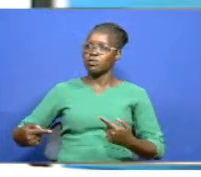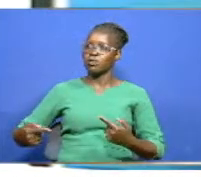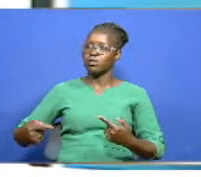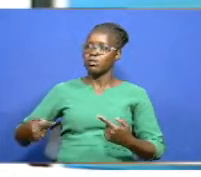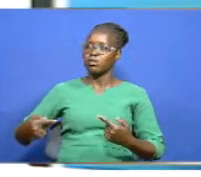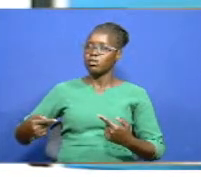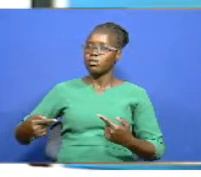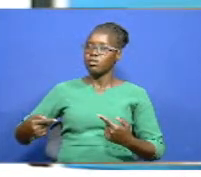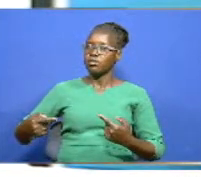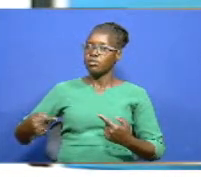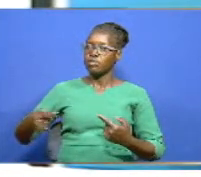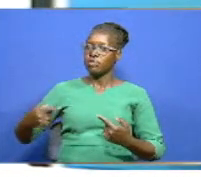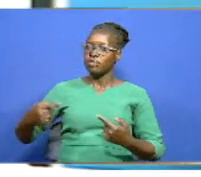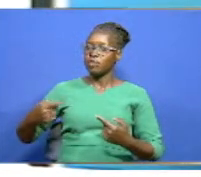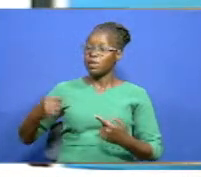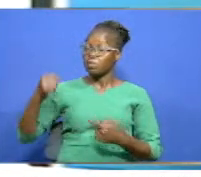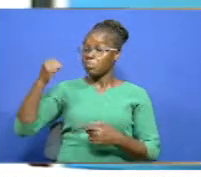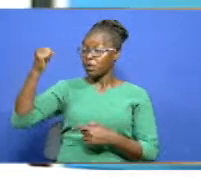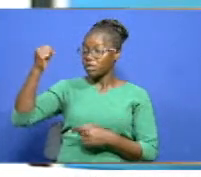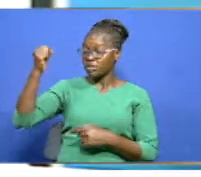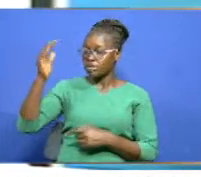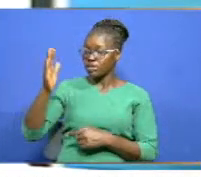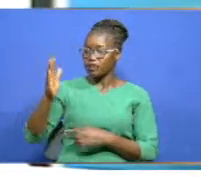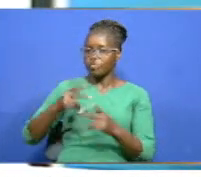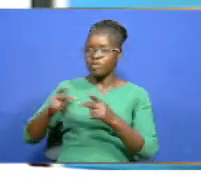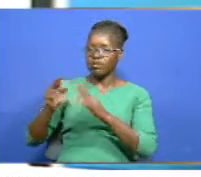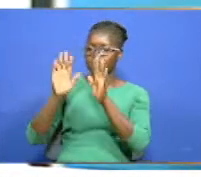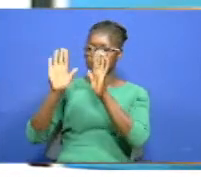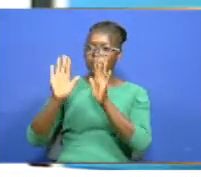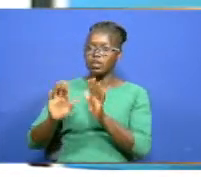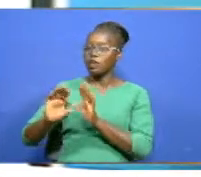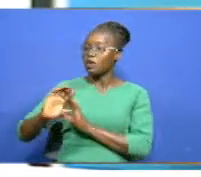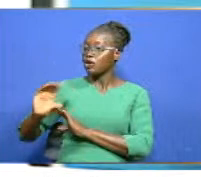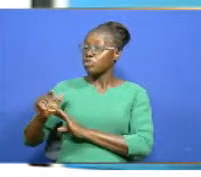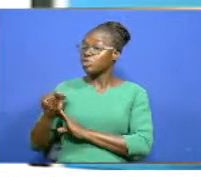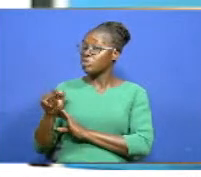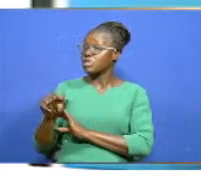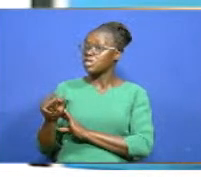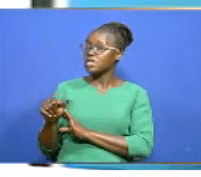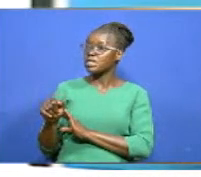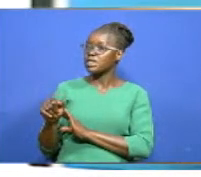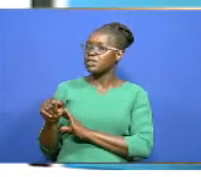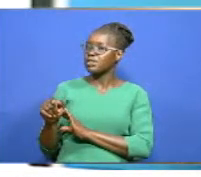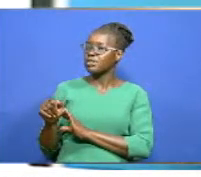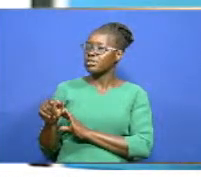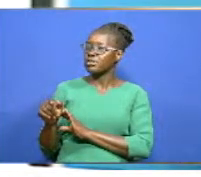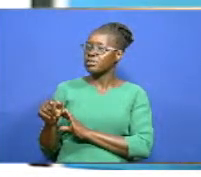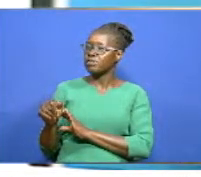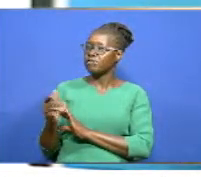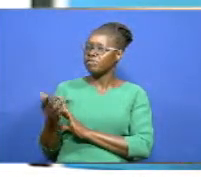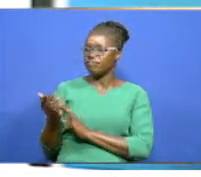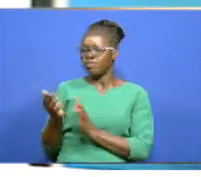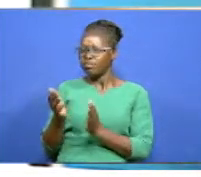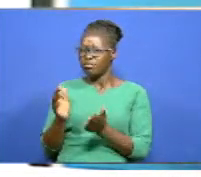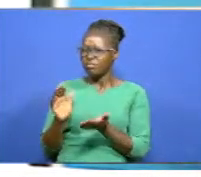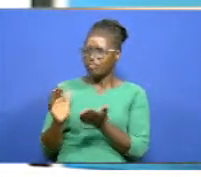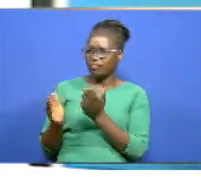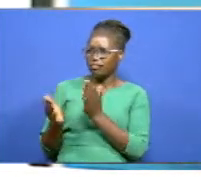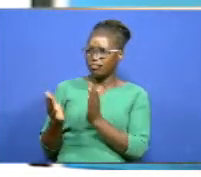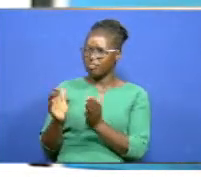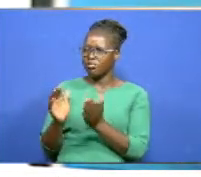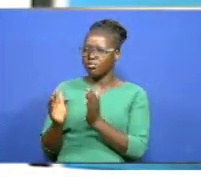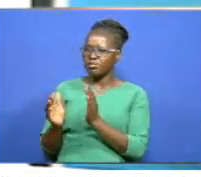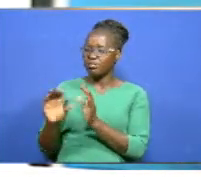party, which is very key. Remember that this is a constituency that is slightly a little bit metropolitan in